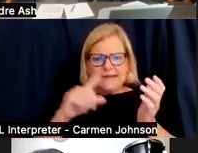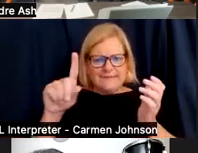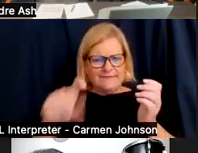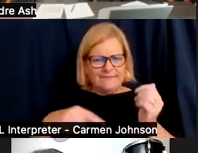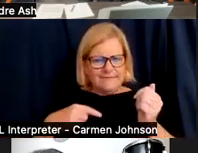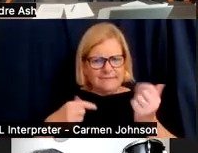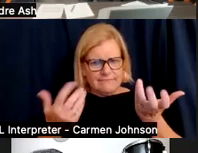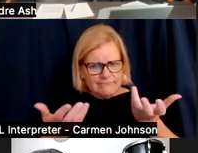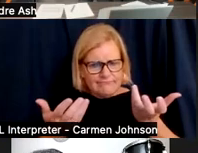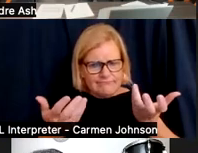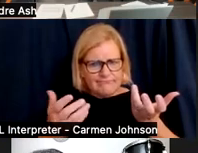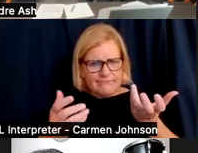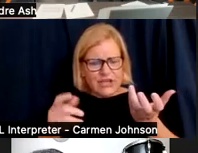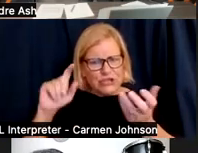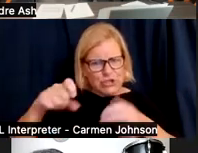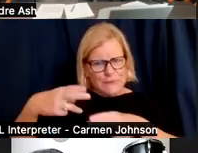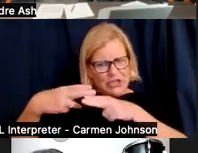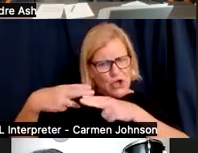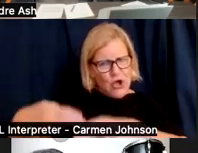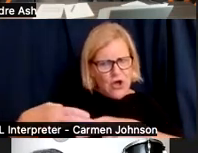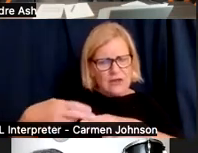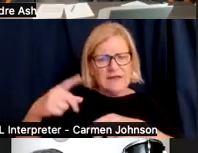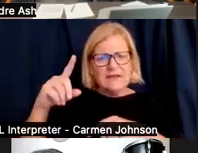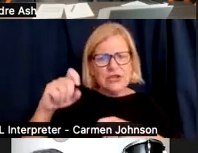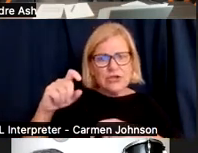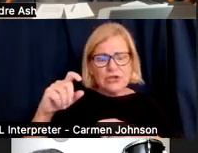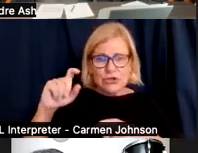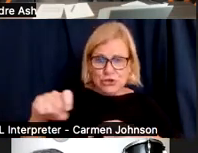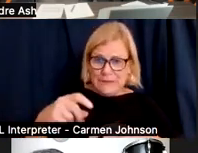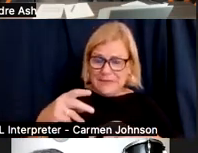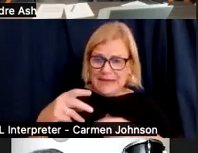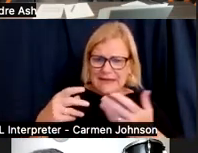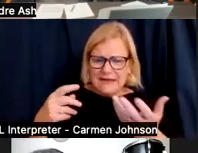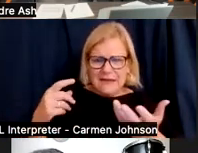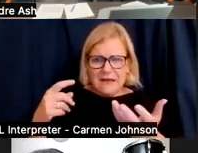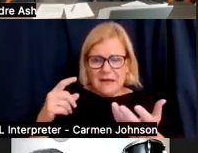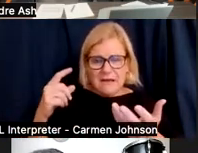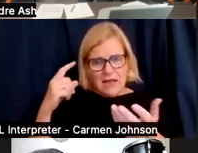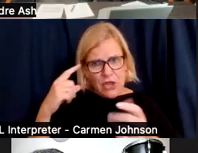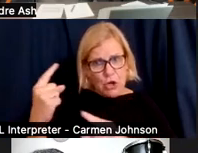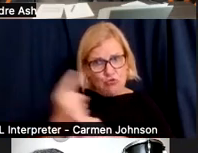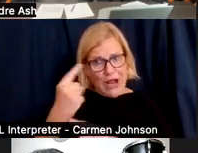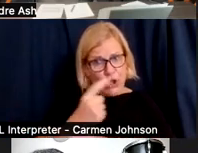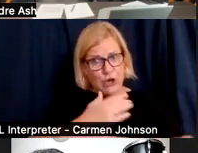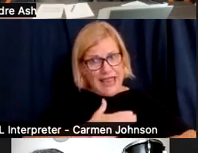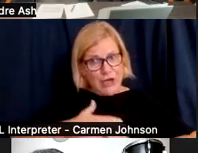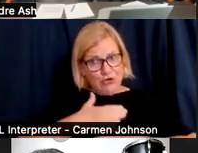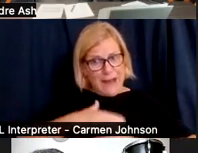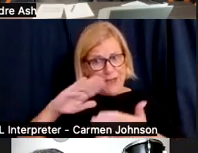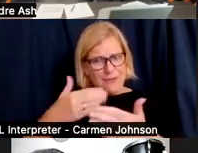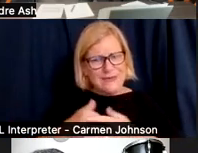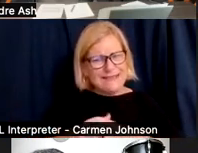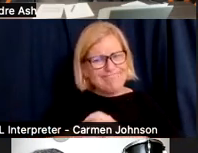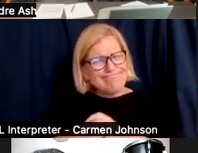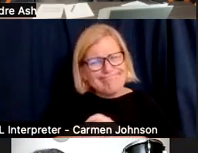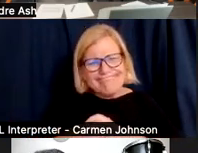whether or not it should be even called. It should be looked at as just a regular entertainment type of music.